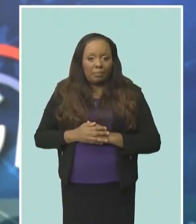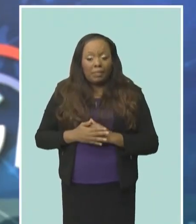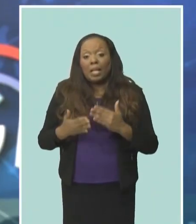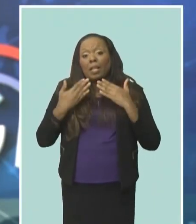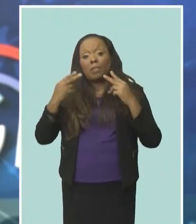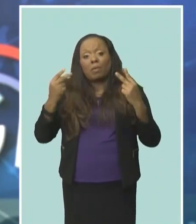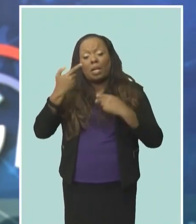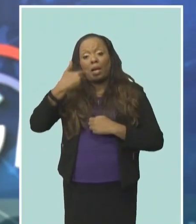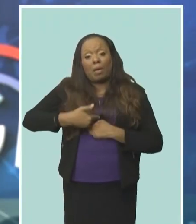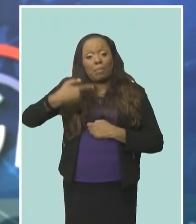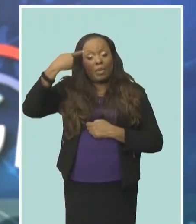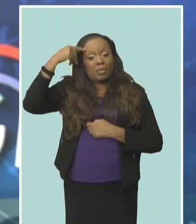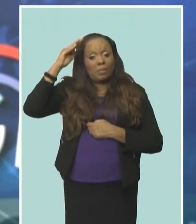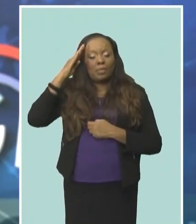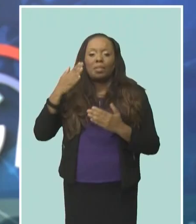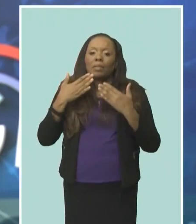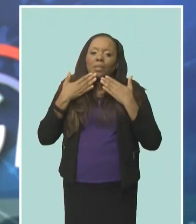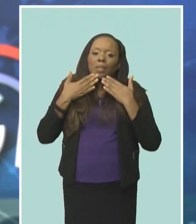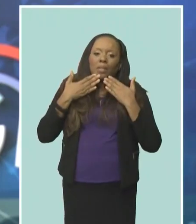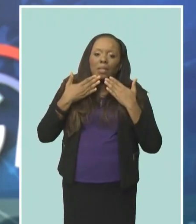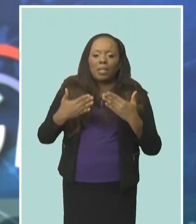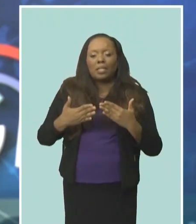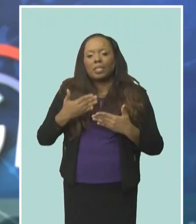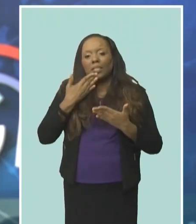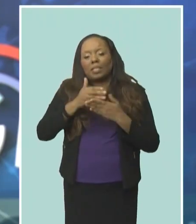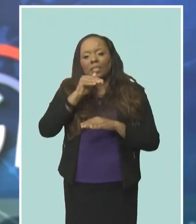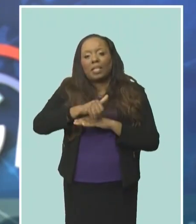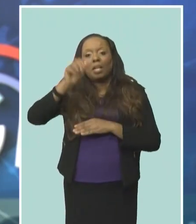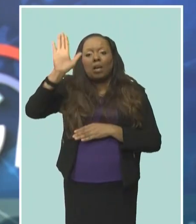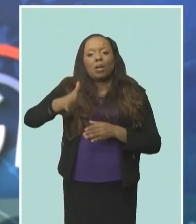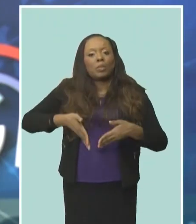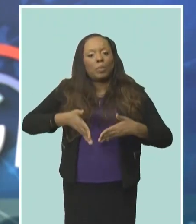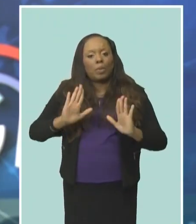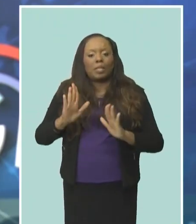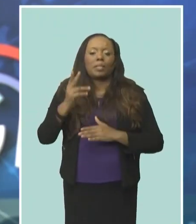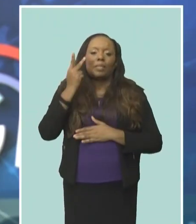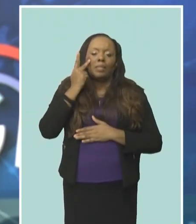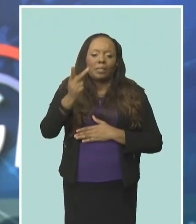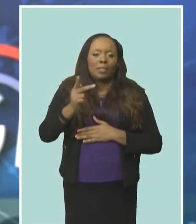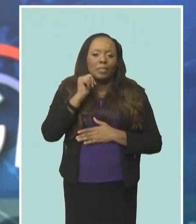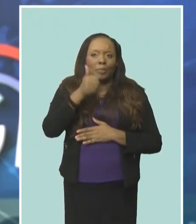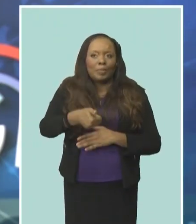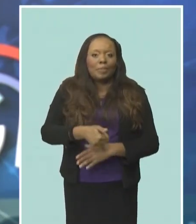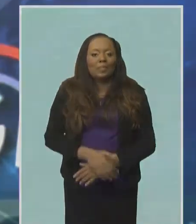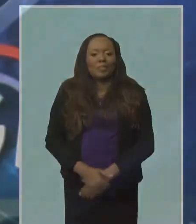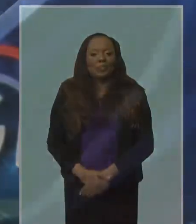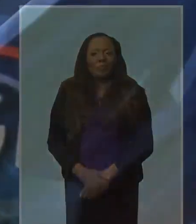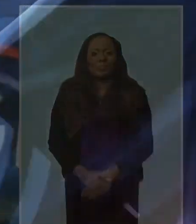with us. I'm Pearson Bowen for the crew. To all of you, good night. By God's will, we'll see you tomorrow.